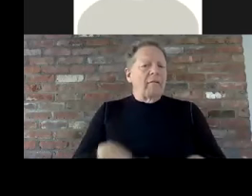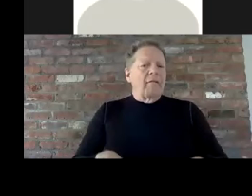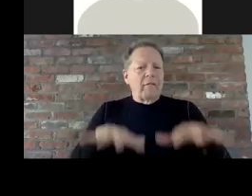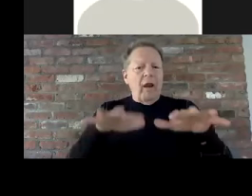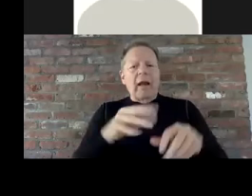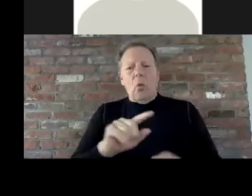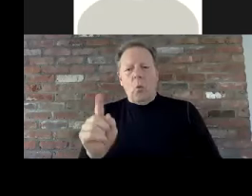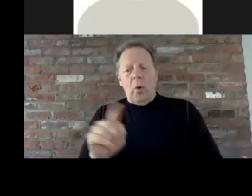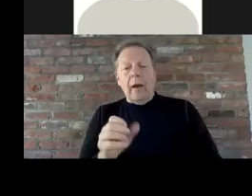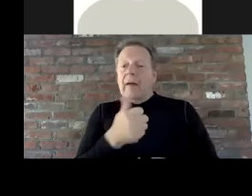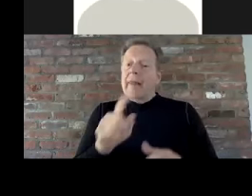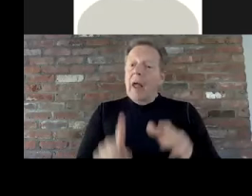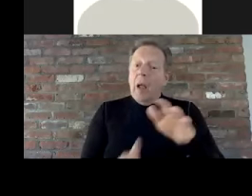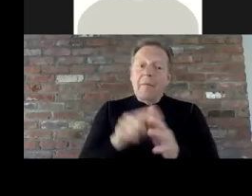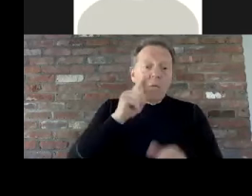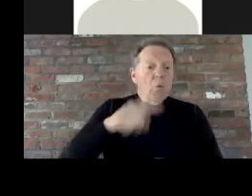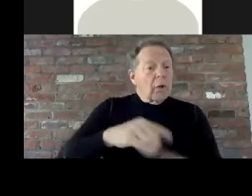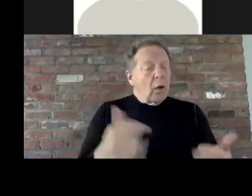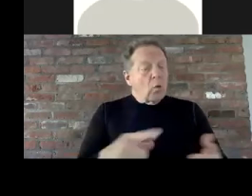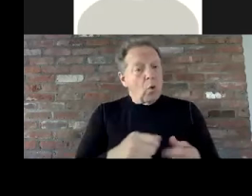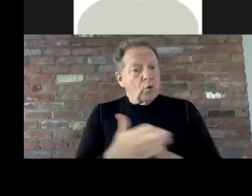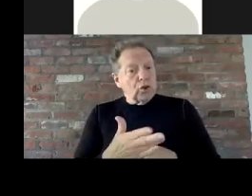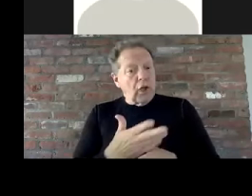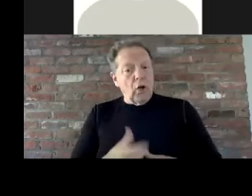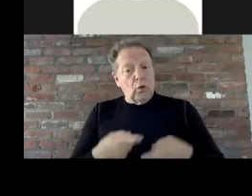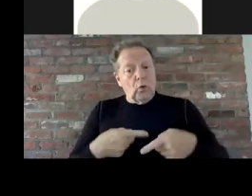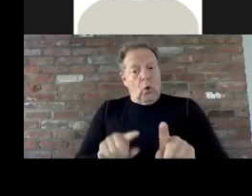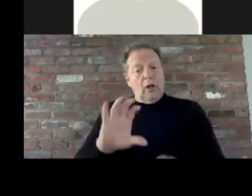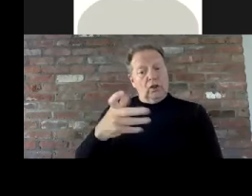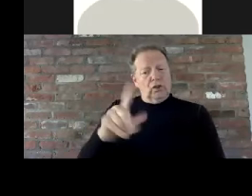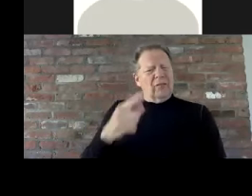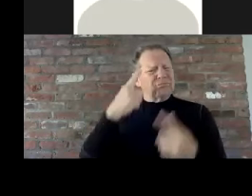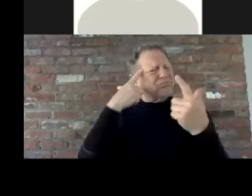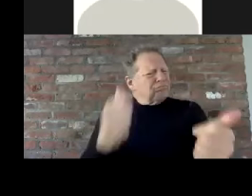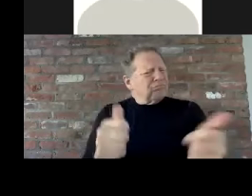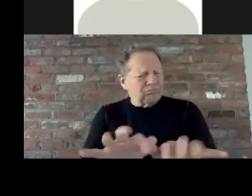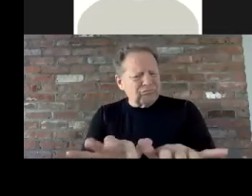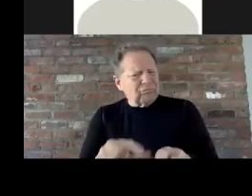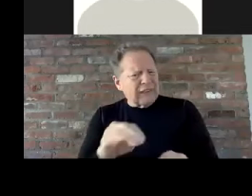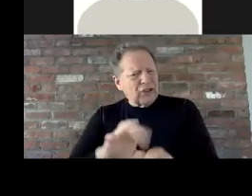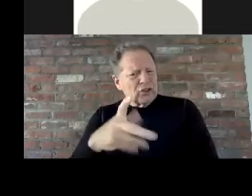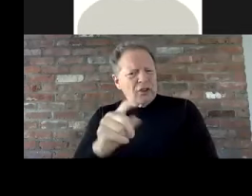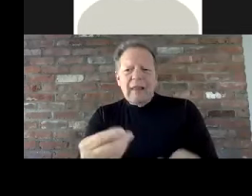anything is coming up for you now that you want to share in the chat, please feel free to let us know.